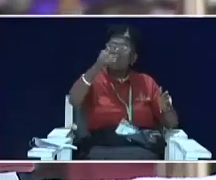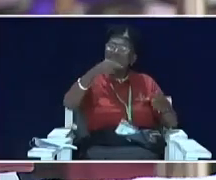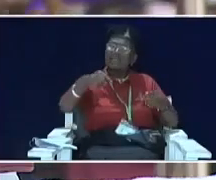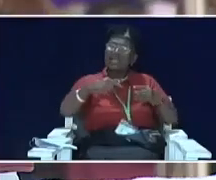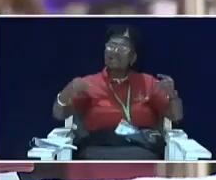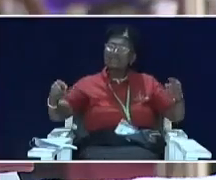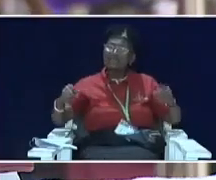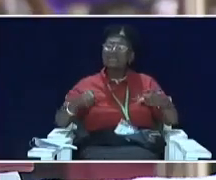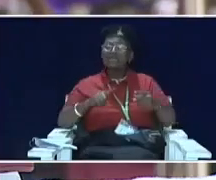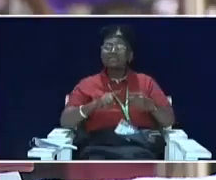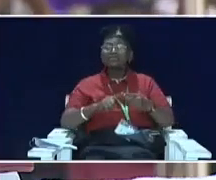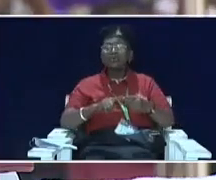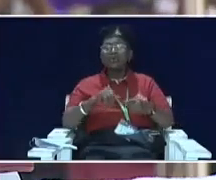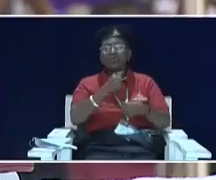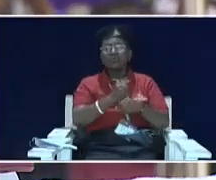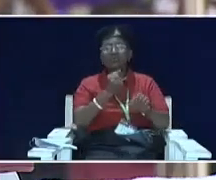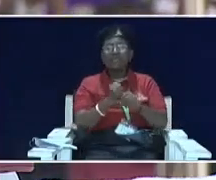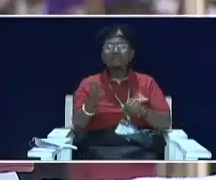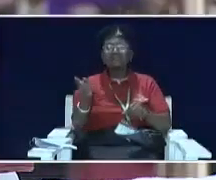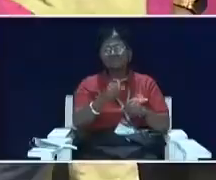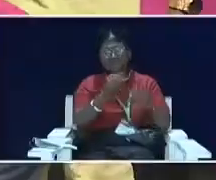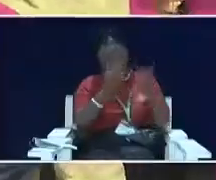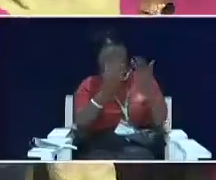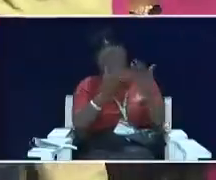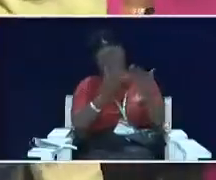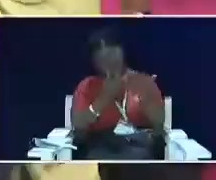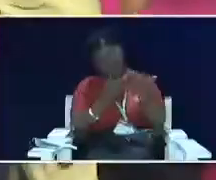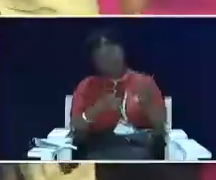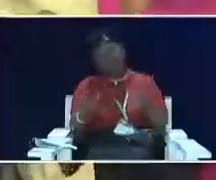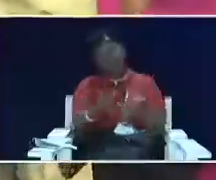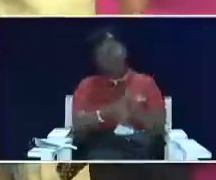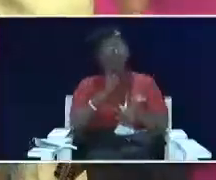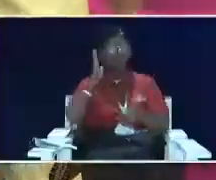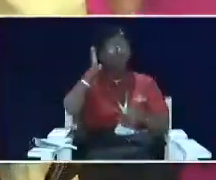sorrow shall be frustrated.